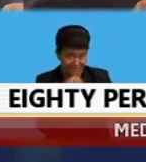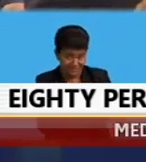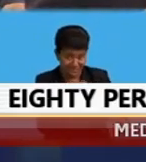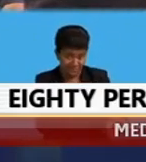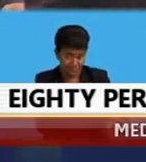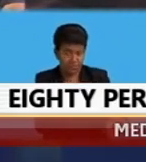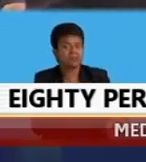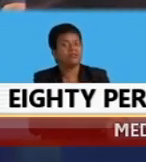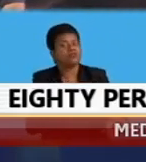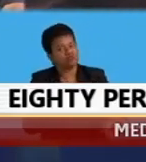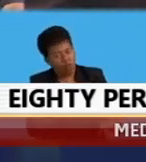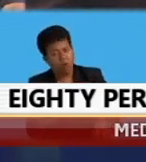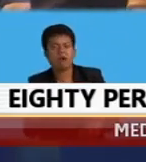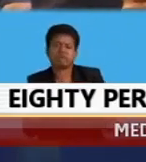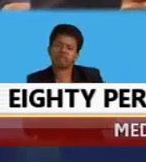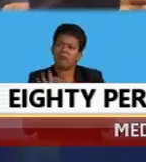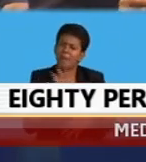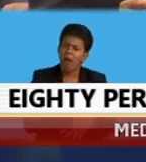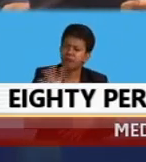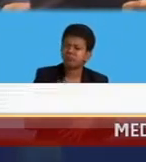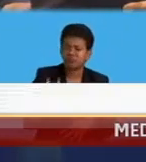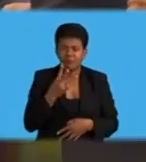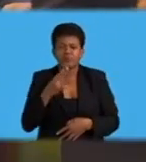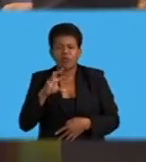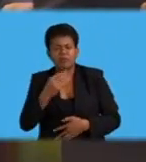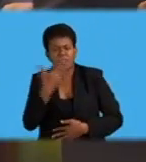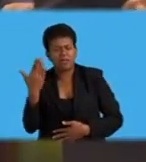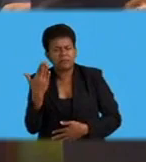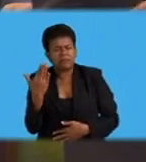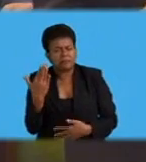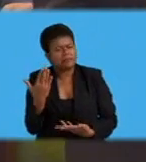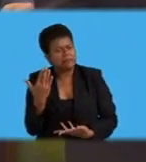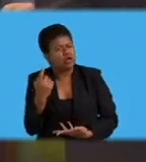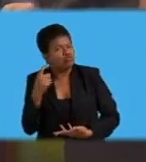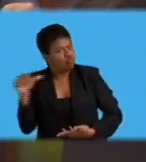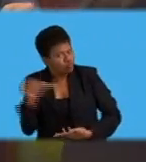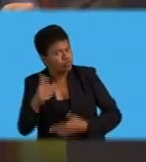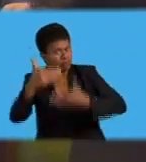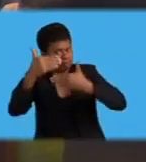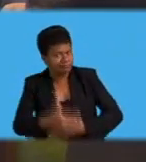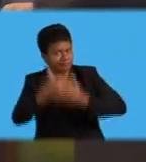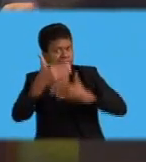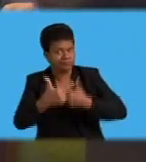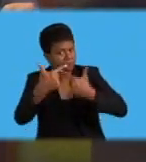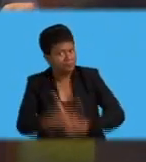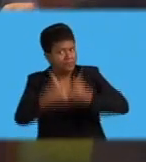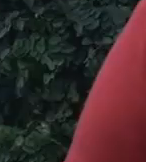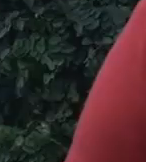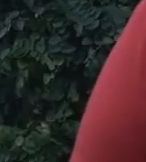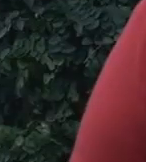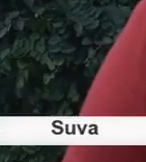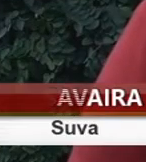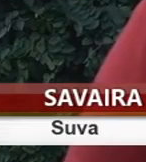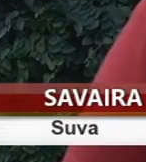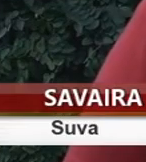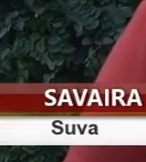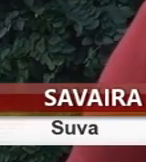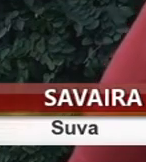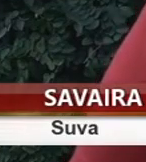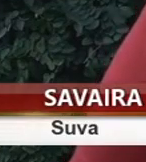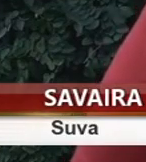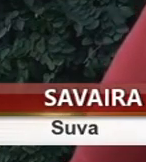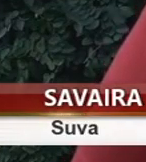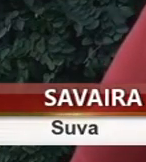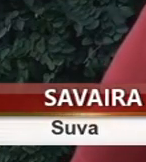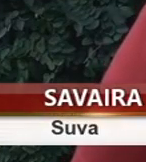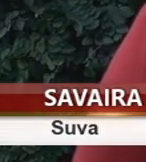of around 30 days, I believe. I cannot be too sure, but I know it's around 30 days. After that, it goes to the tribunal. The role of a mediator is